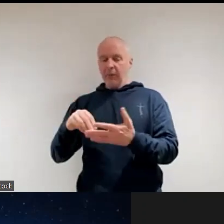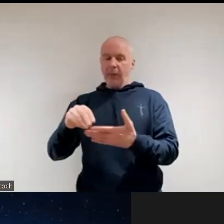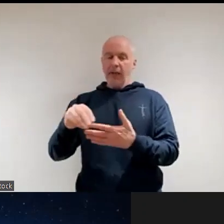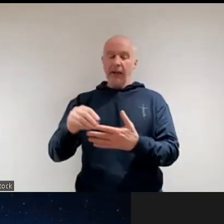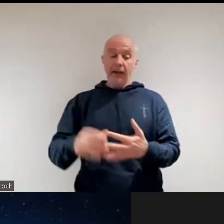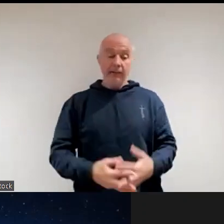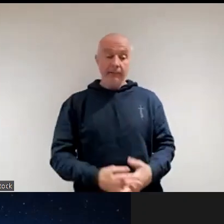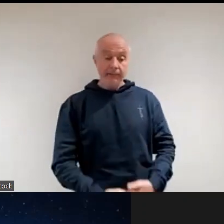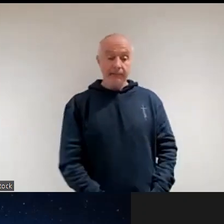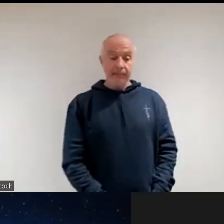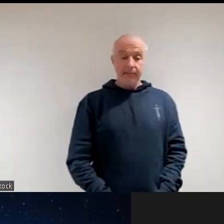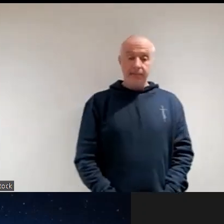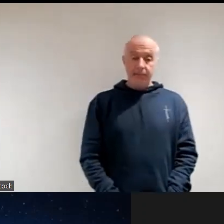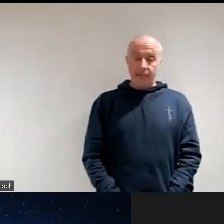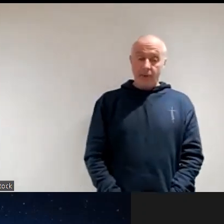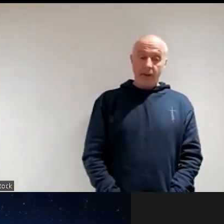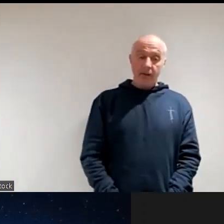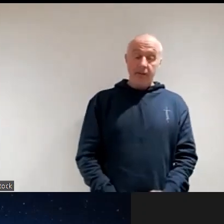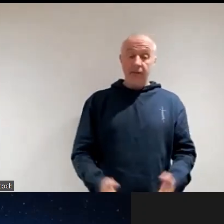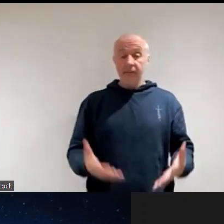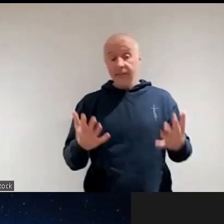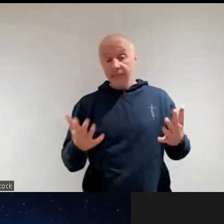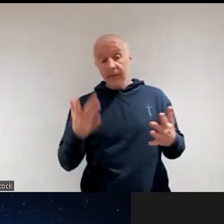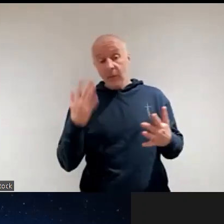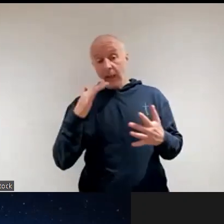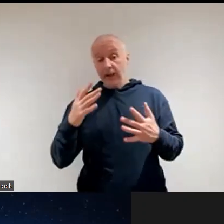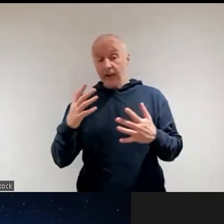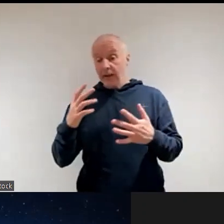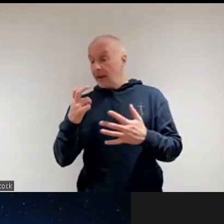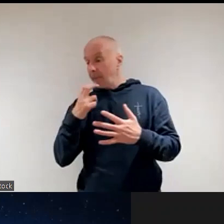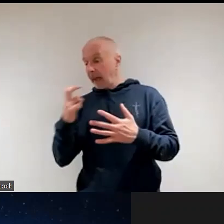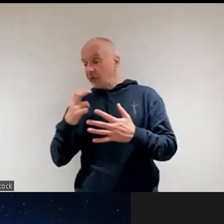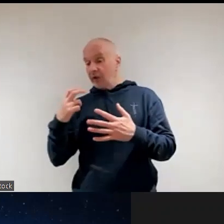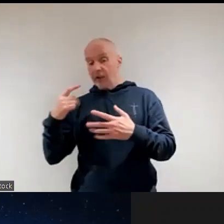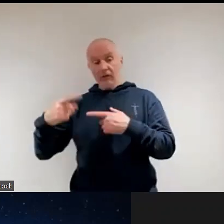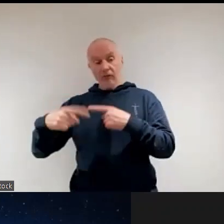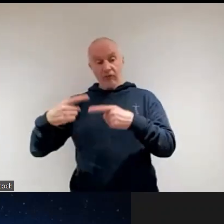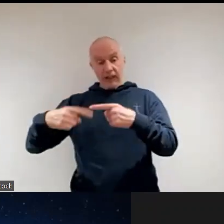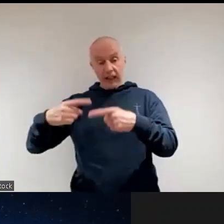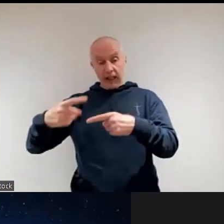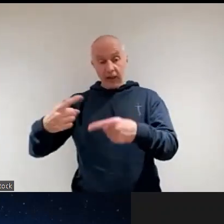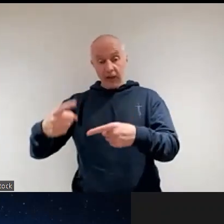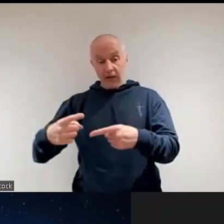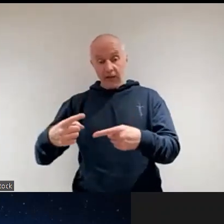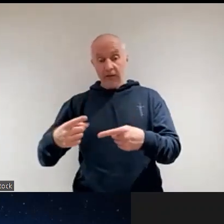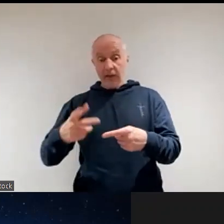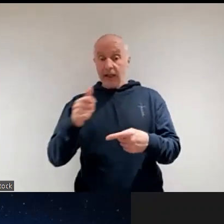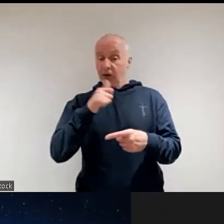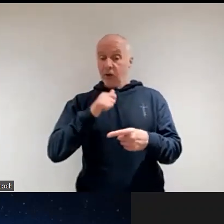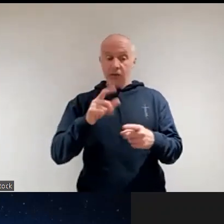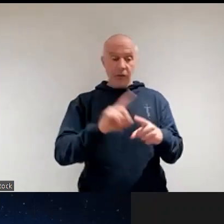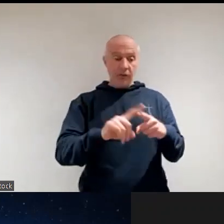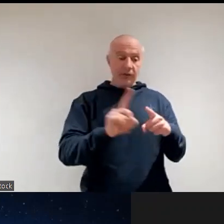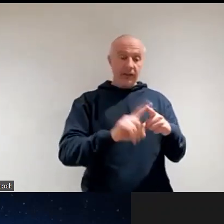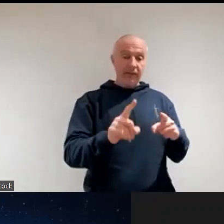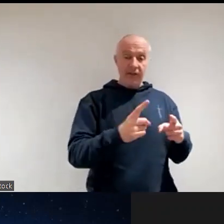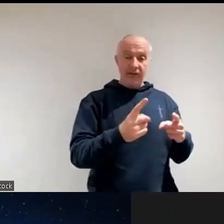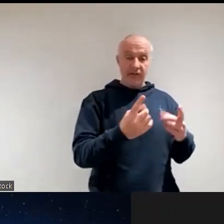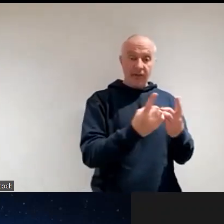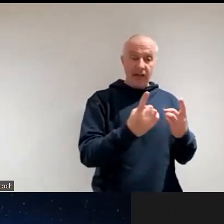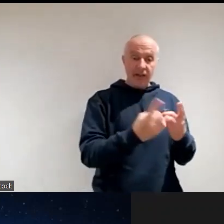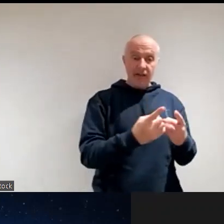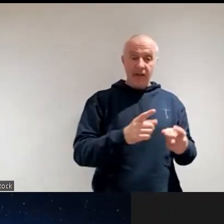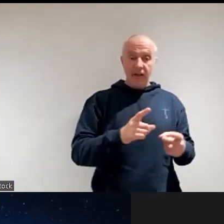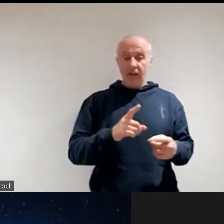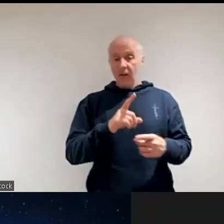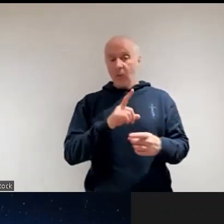fact is that when all those batteries being recycled, they can actually still be used for many other applications, because the state of health, even though it